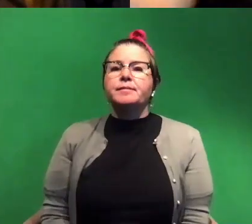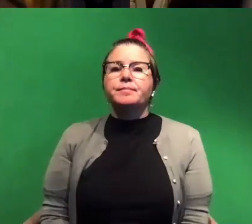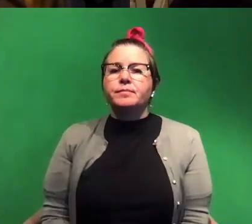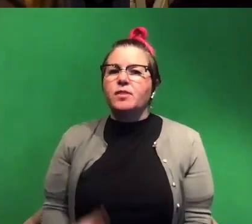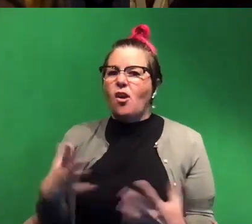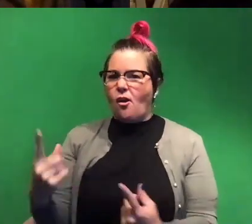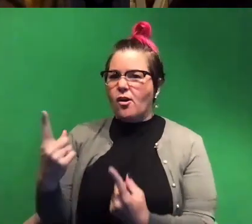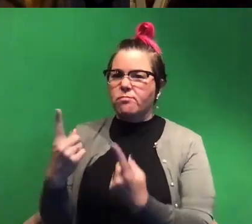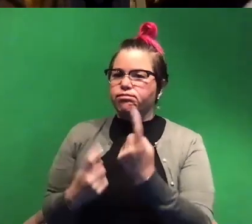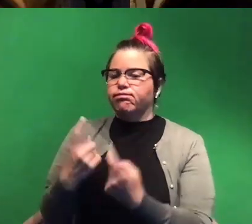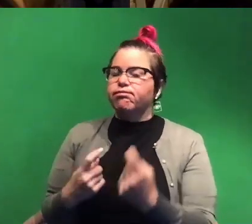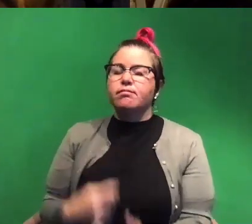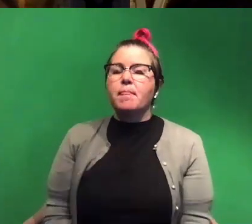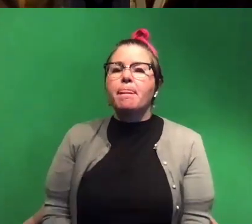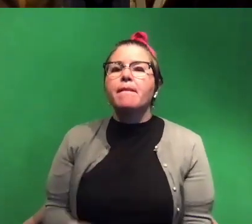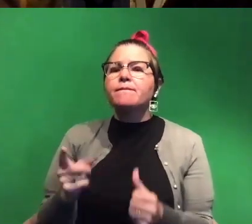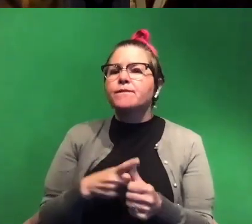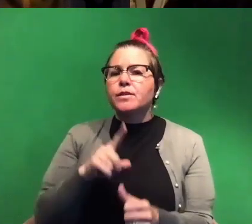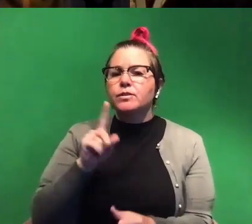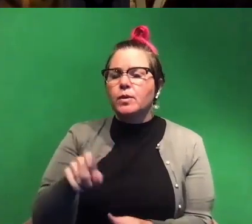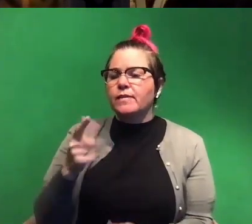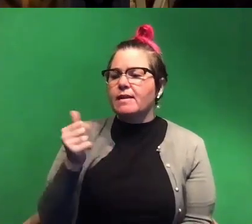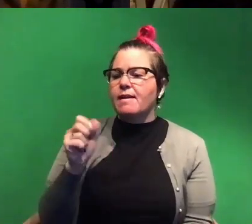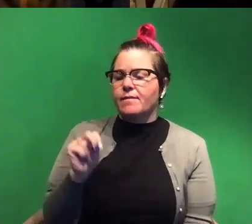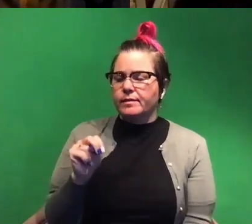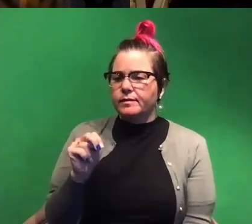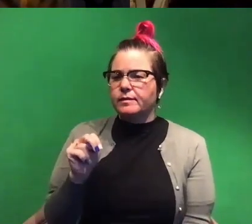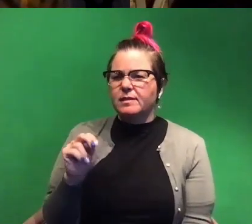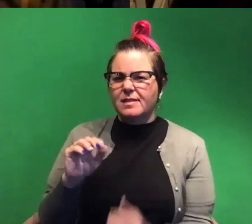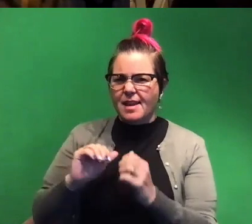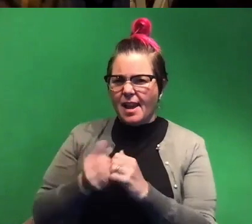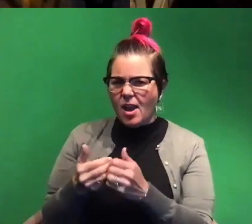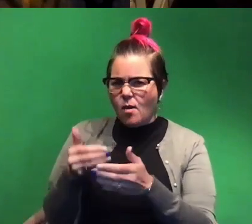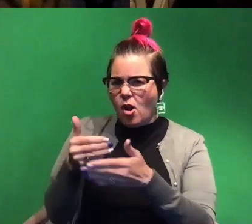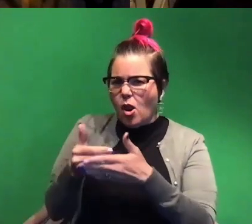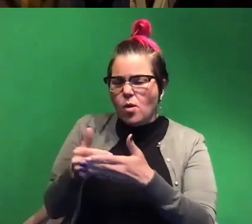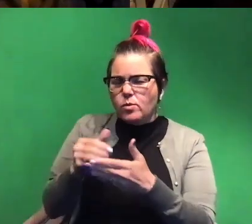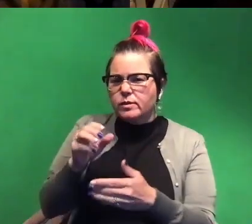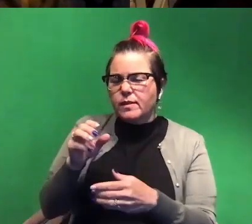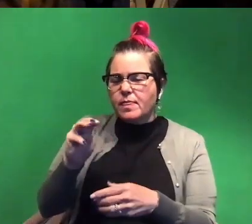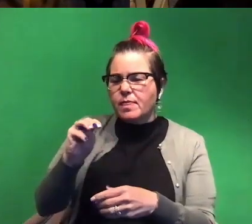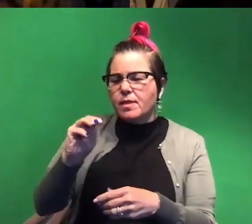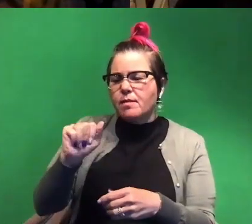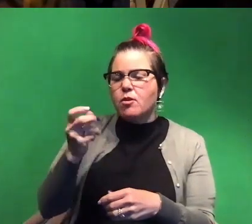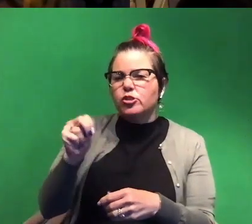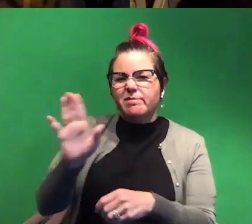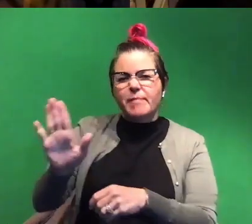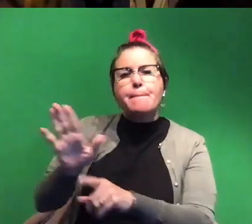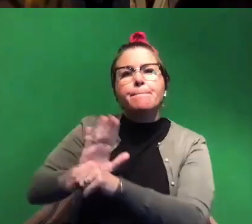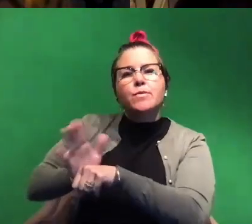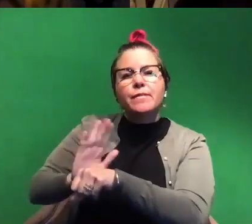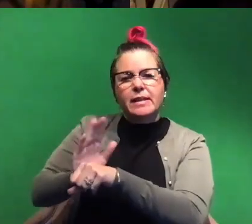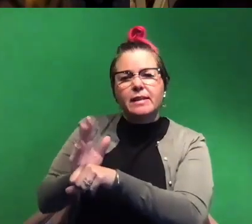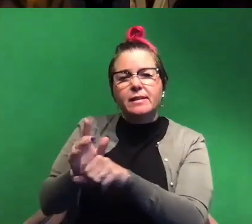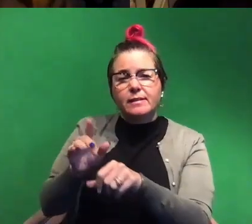questions coming in. So the first question is going to be from Gavin. How close is the Martian movie to real Mars?